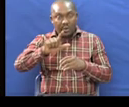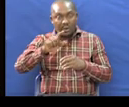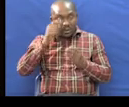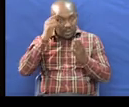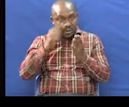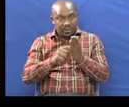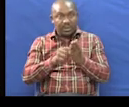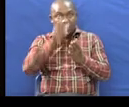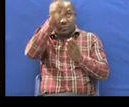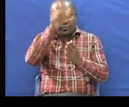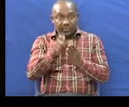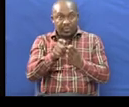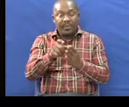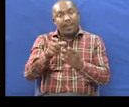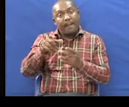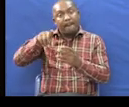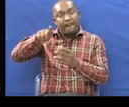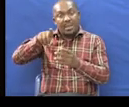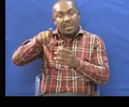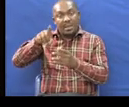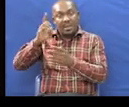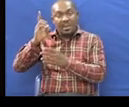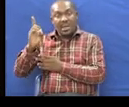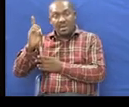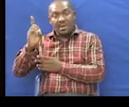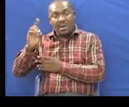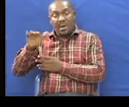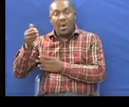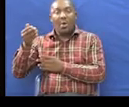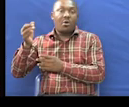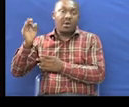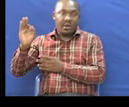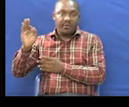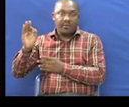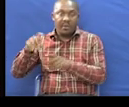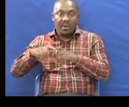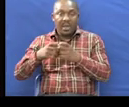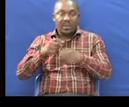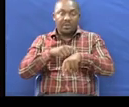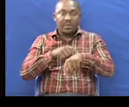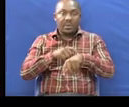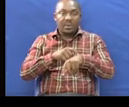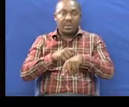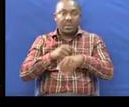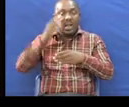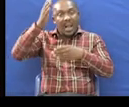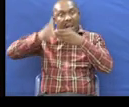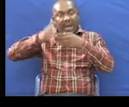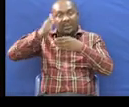The same applies to P, D, or F, that when the last electron are